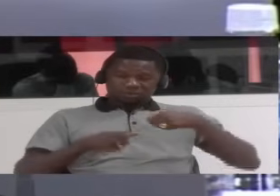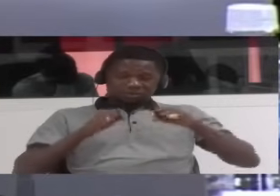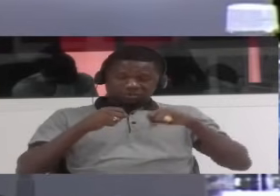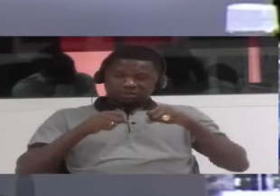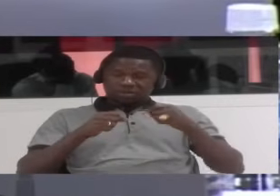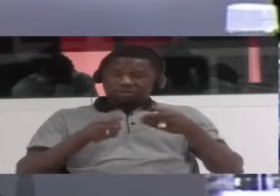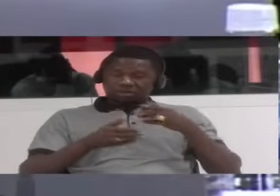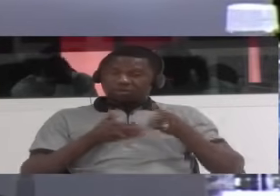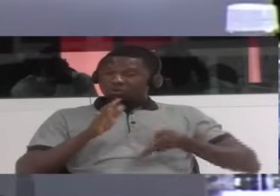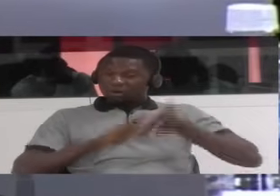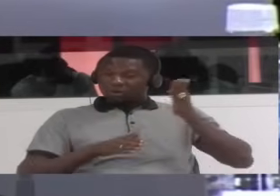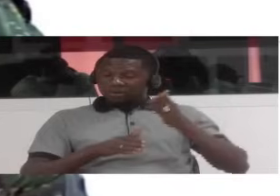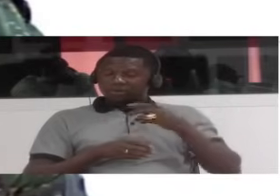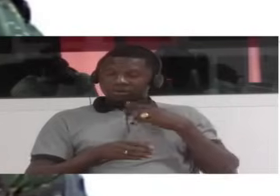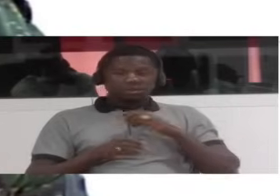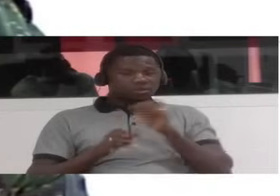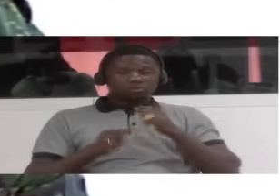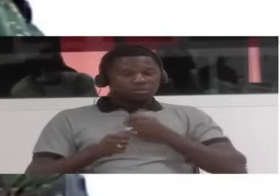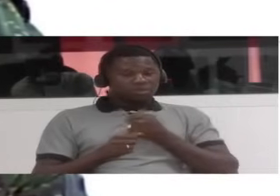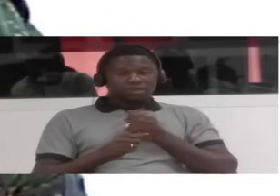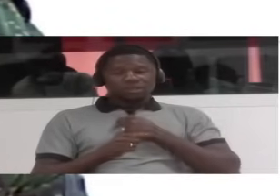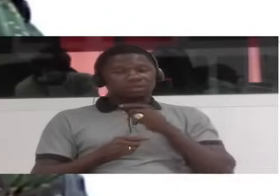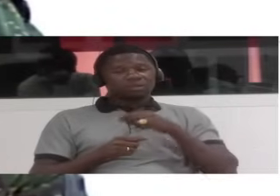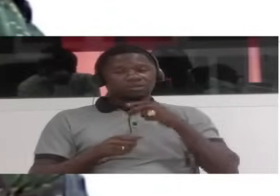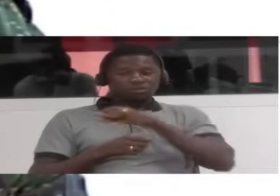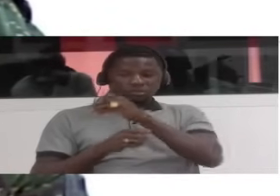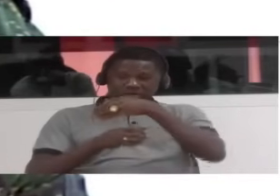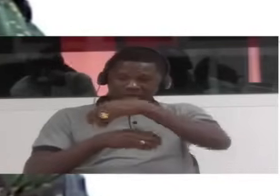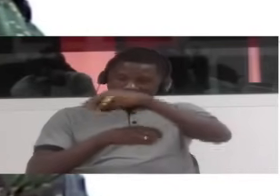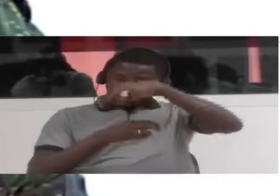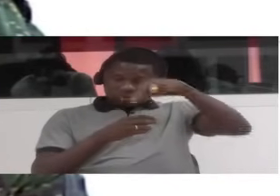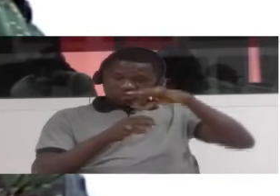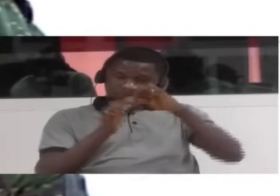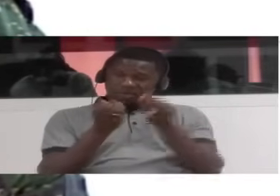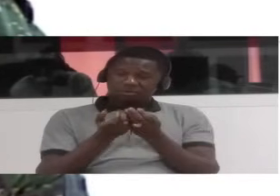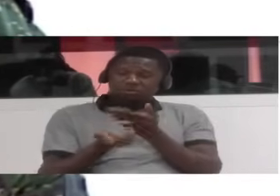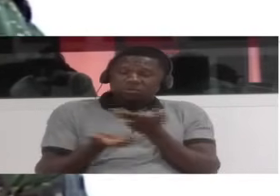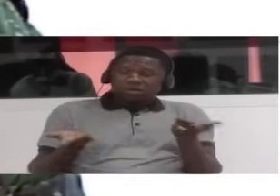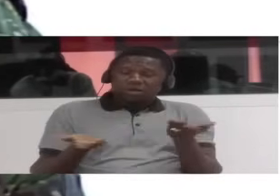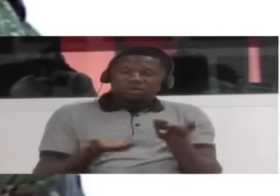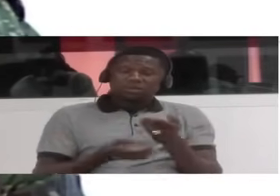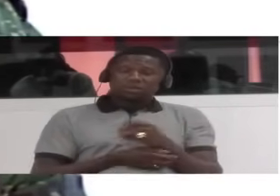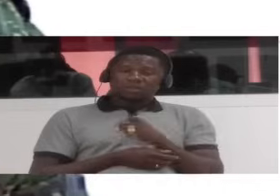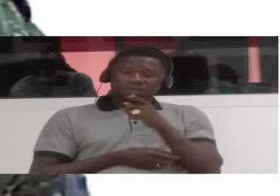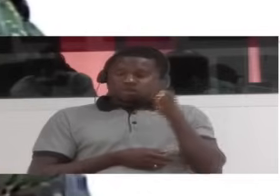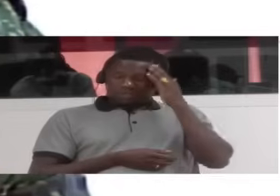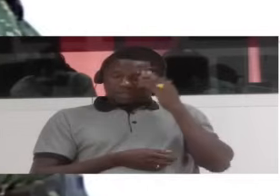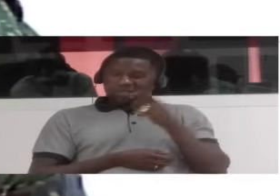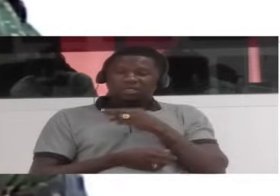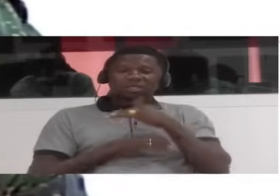it? Correct, he didn't. Why was Francisco happy that they killed the person? That was his